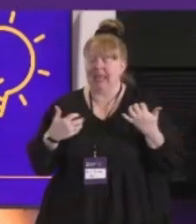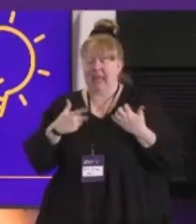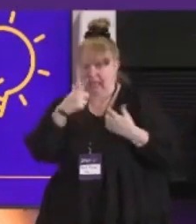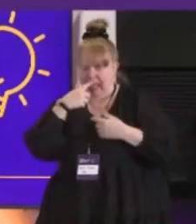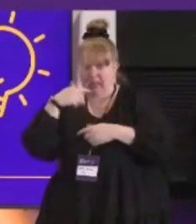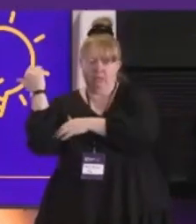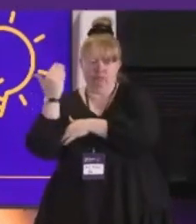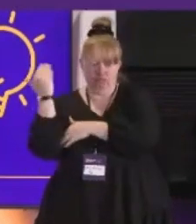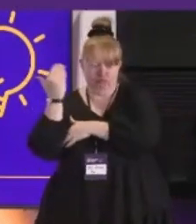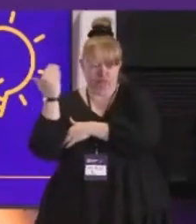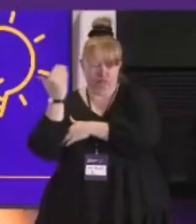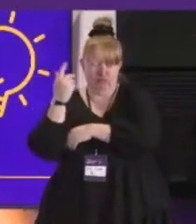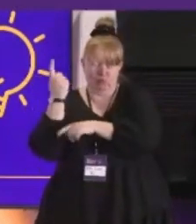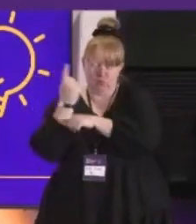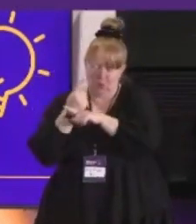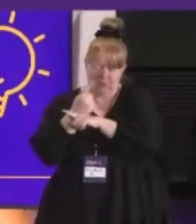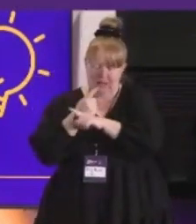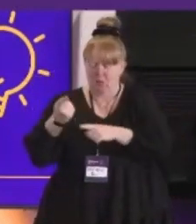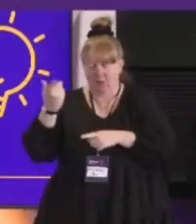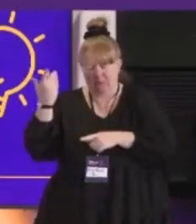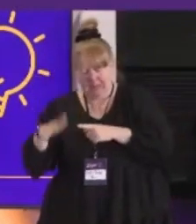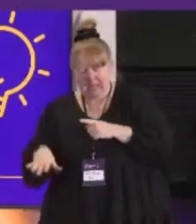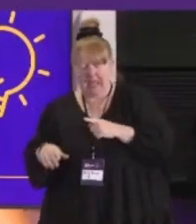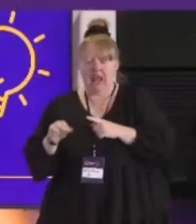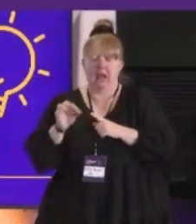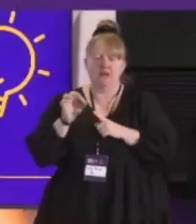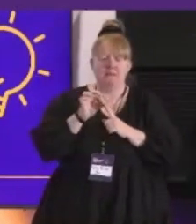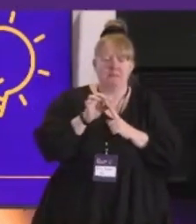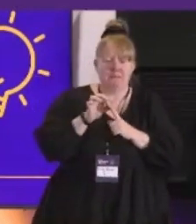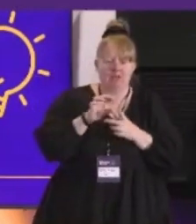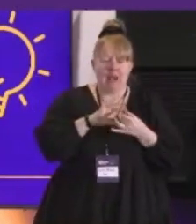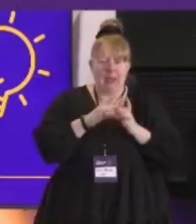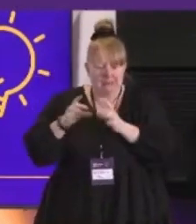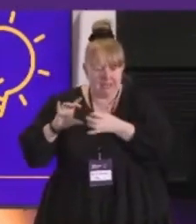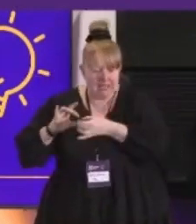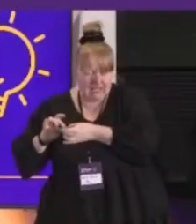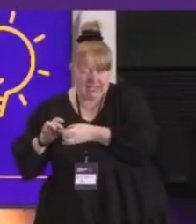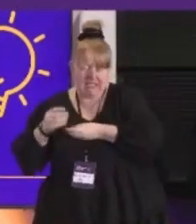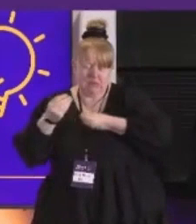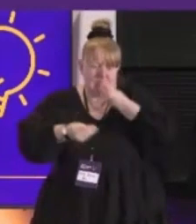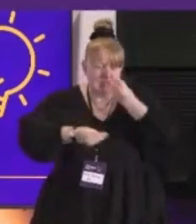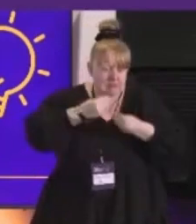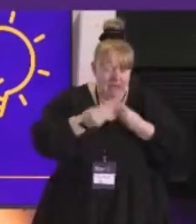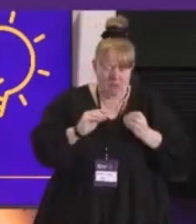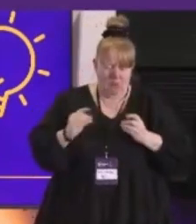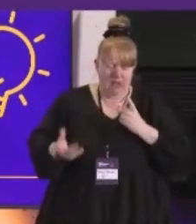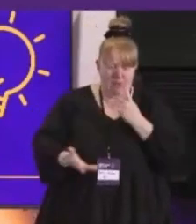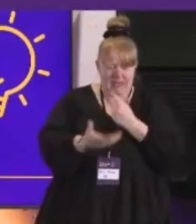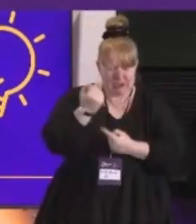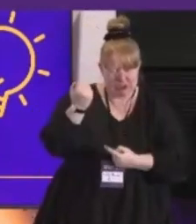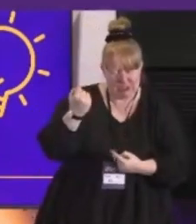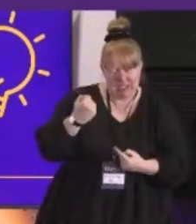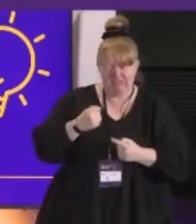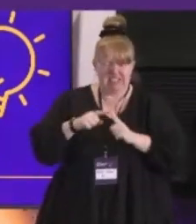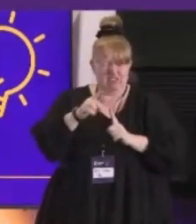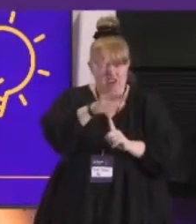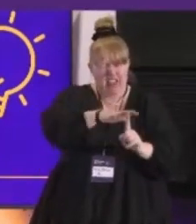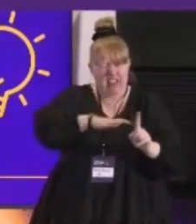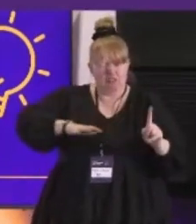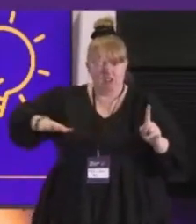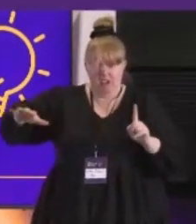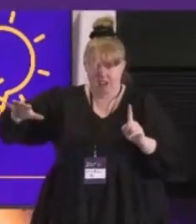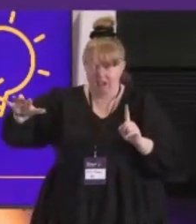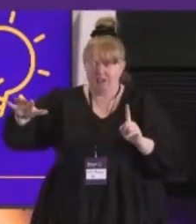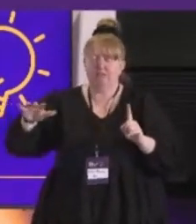experience and they'll talk about what they've done. We have Paralympians, we have people from all kind of different areas, and they're able to talk about,